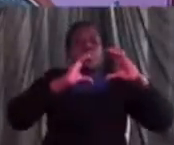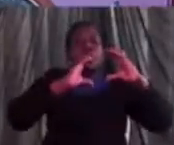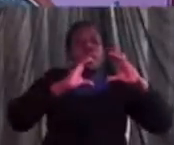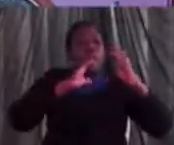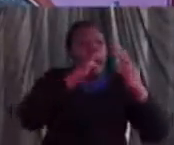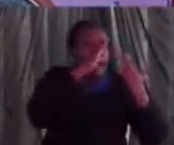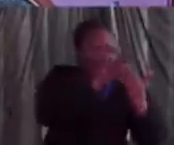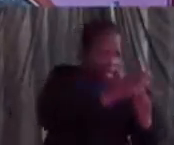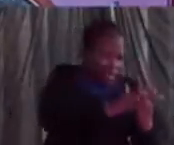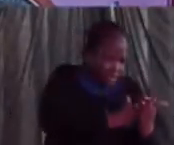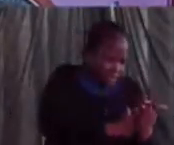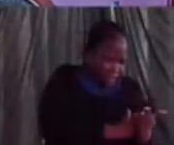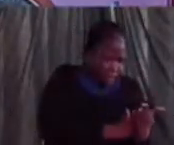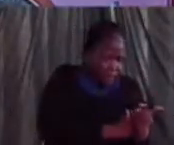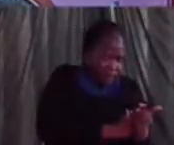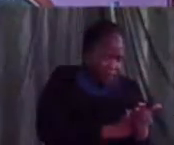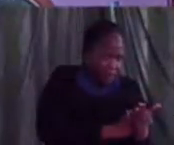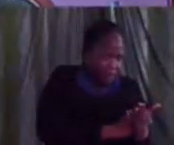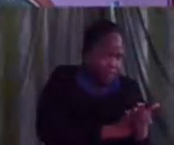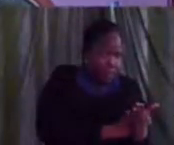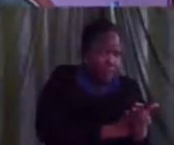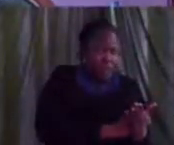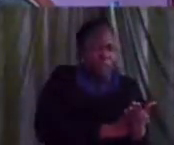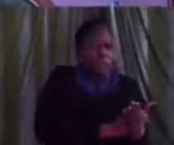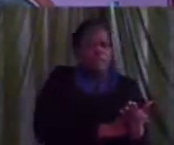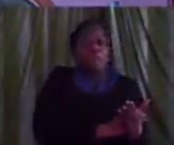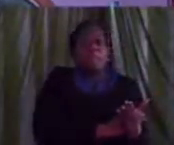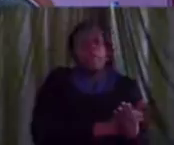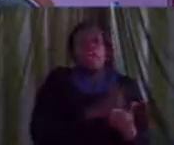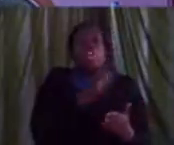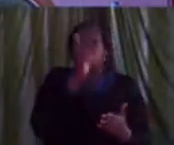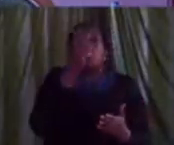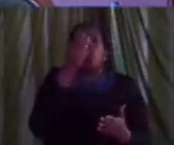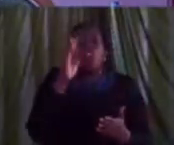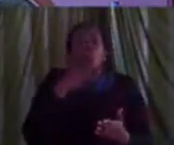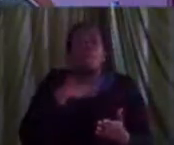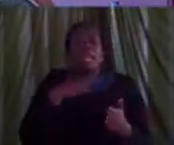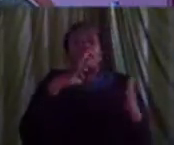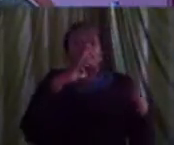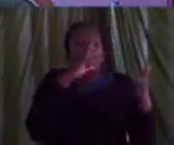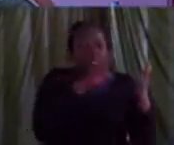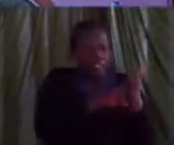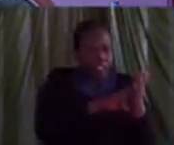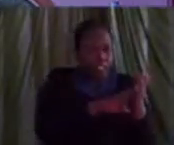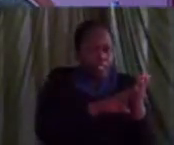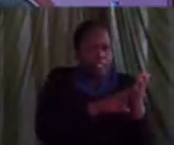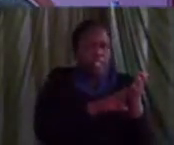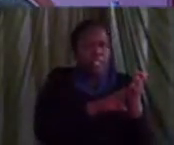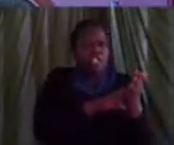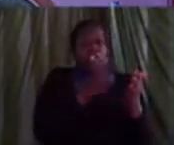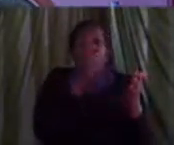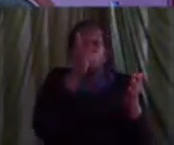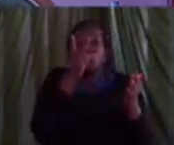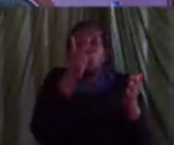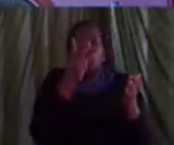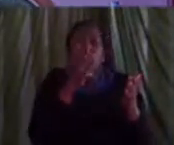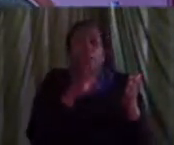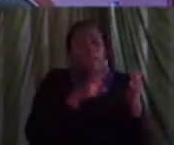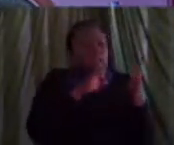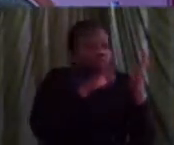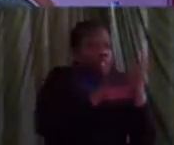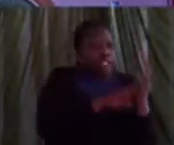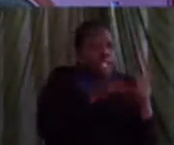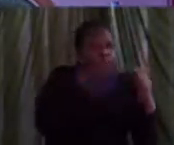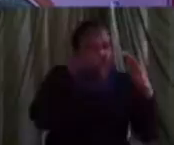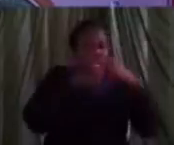2 of them are in the church, the personal referees, character referees. 2 of them are in the church